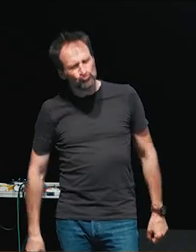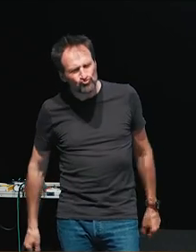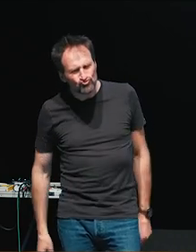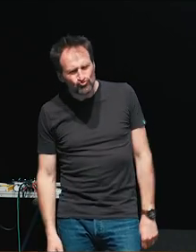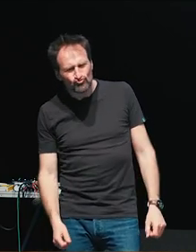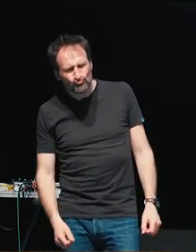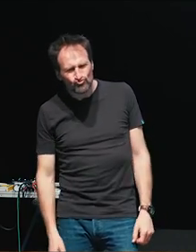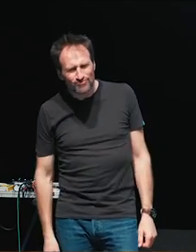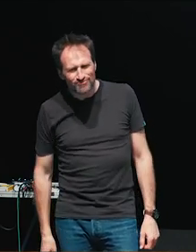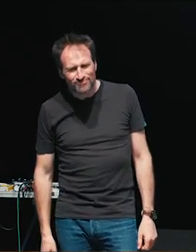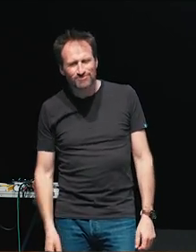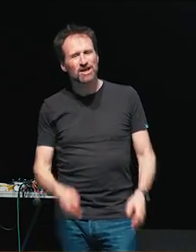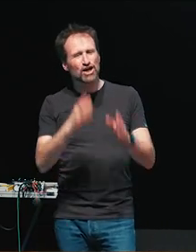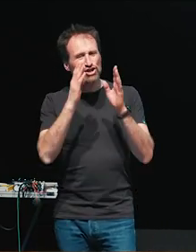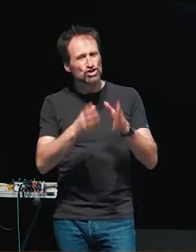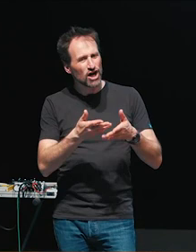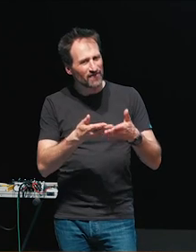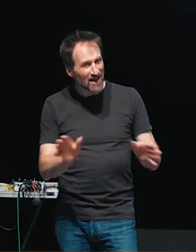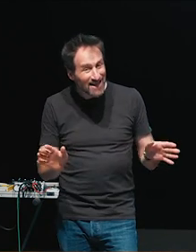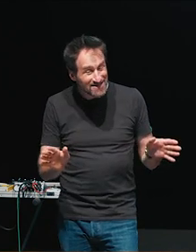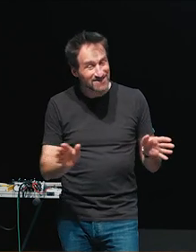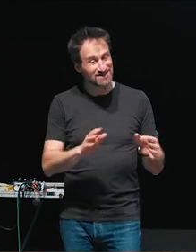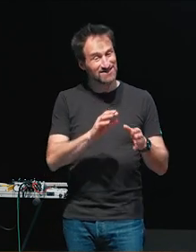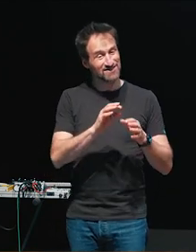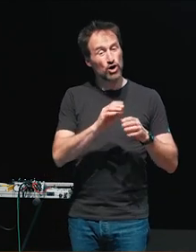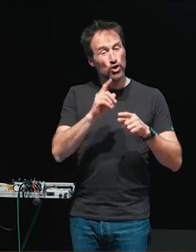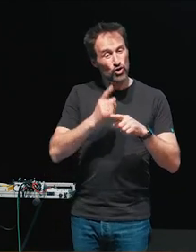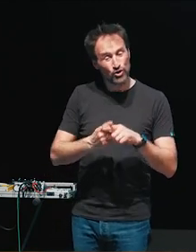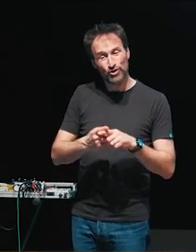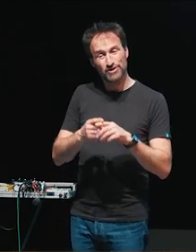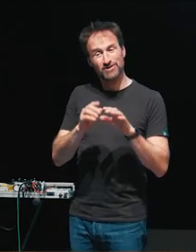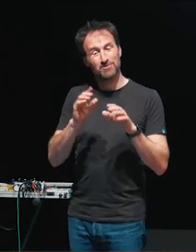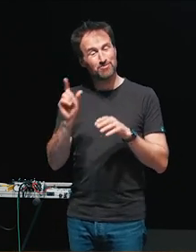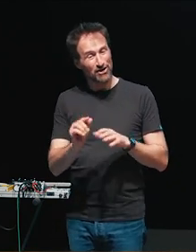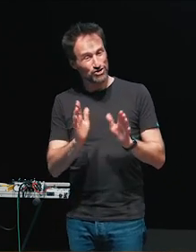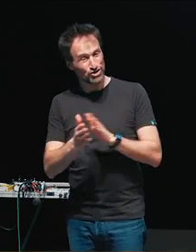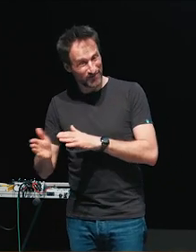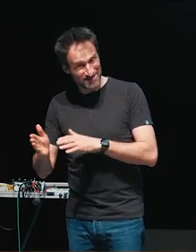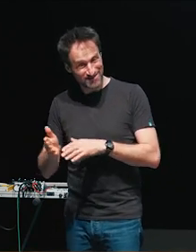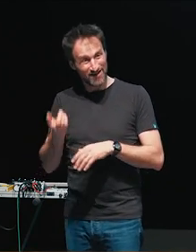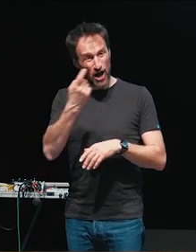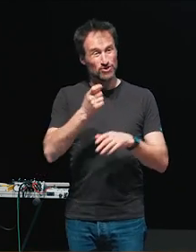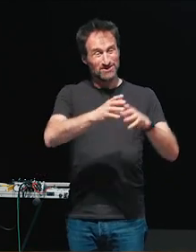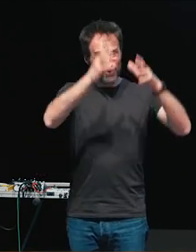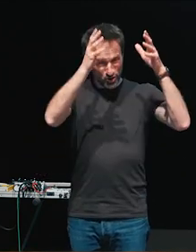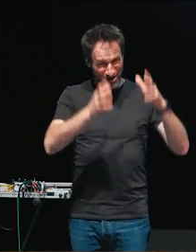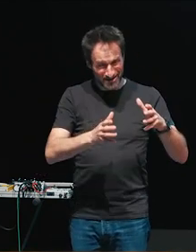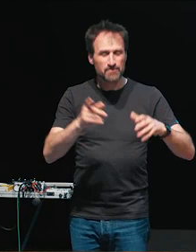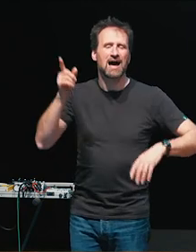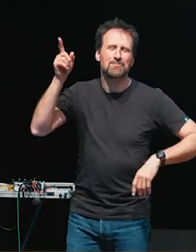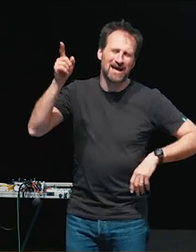monolith into a bunch of serverless function. 4 months, it's all it should take. Our tech lead, he was a bit more careful. He said, give us